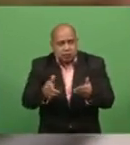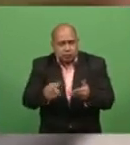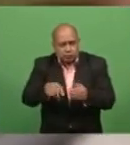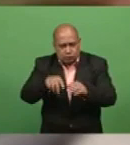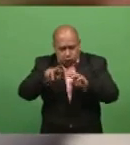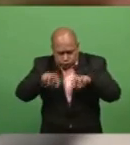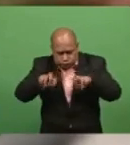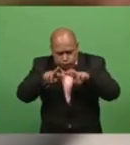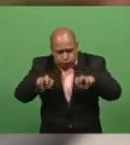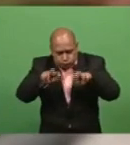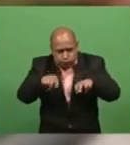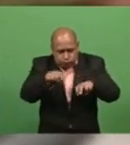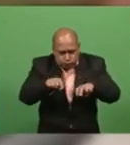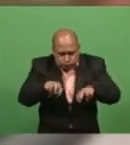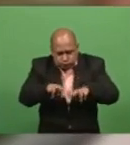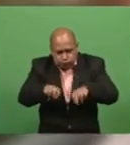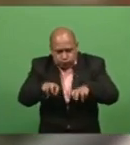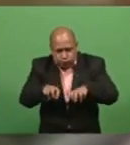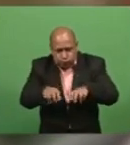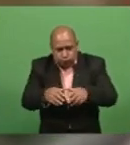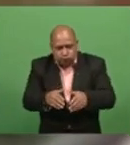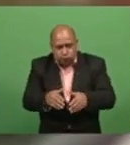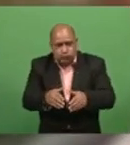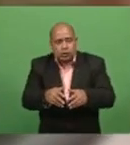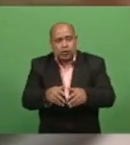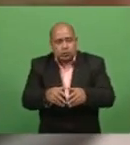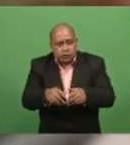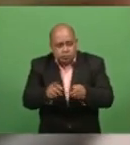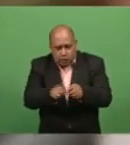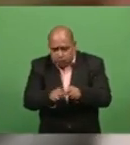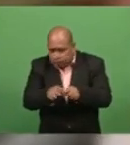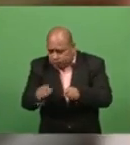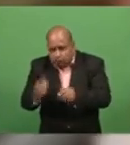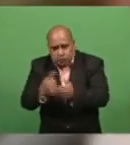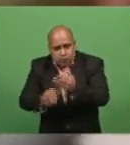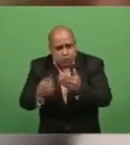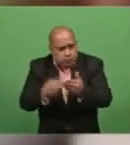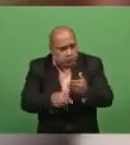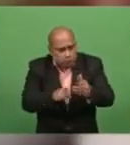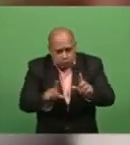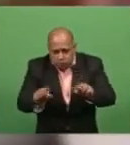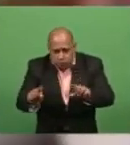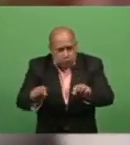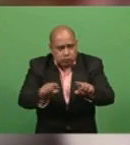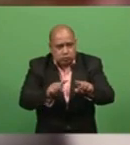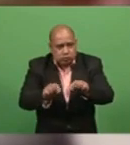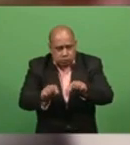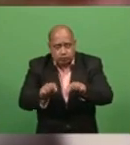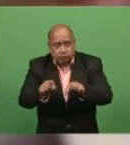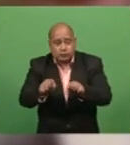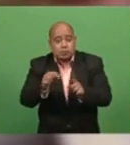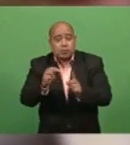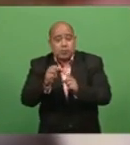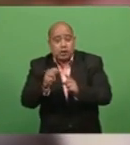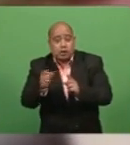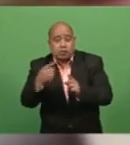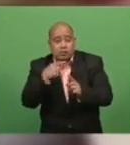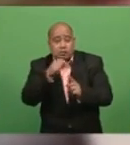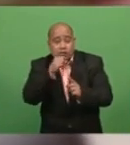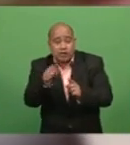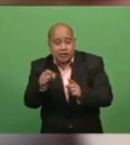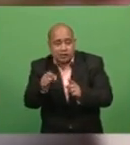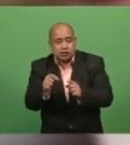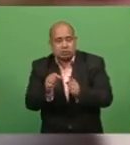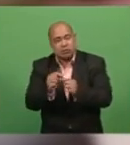internal investigation that they're also conducting. Police has confirmed that Tikonduandua was taken to the CID headquarters in Turak